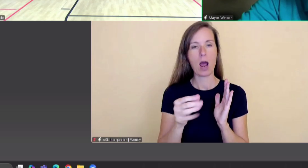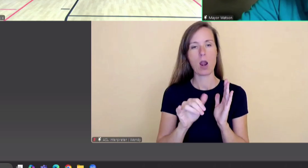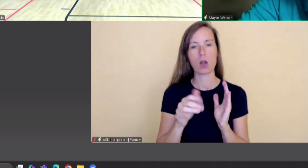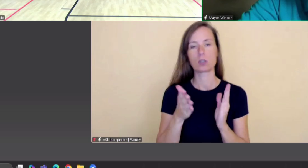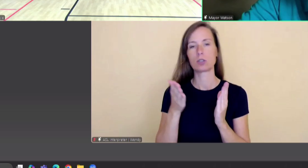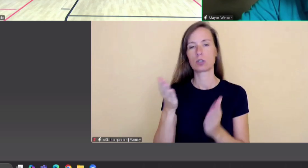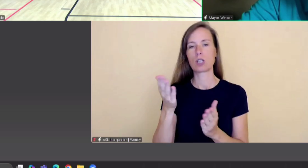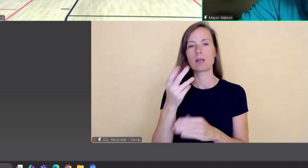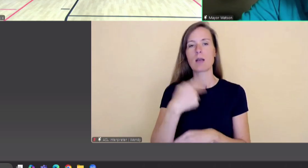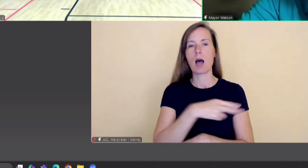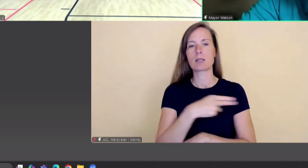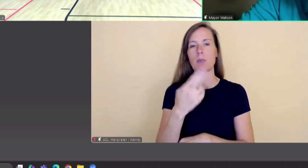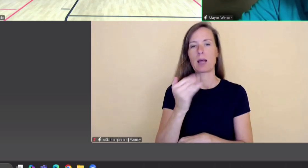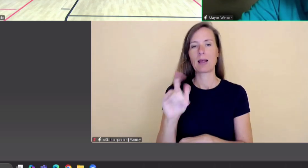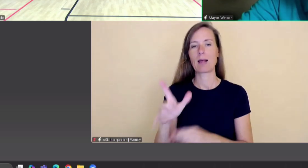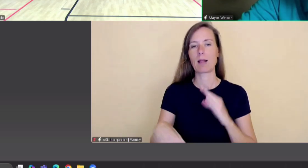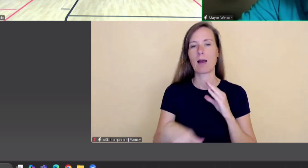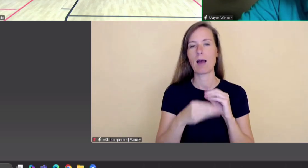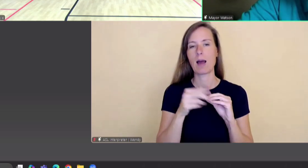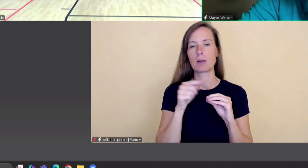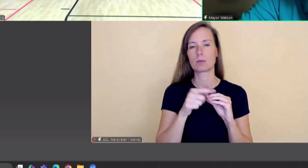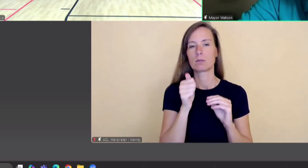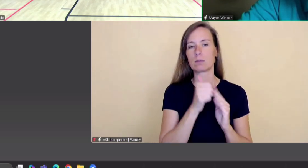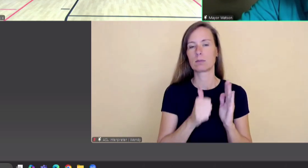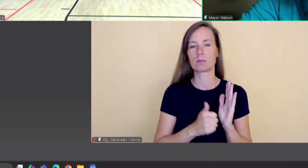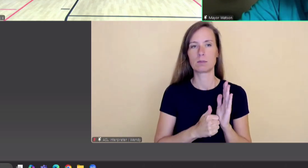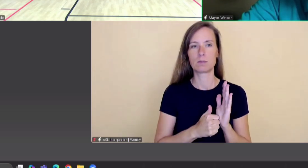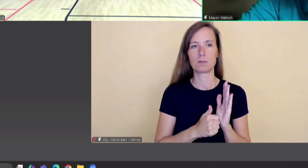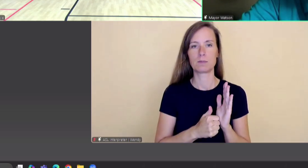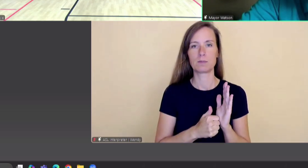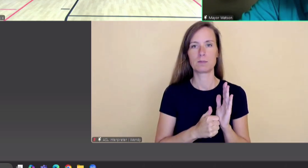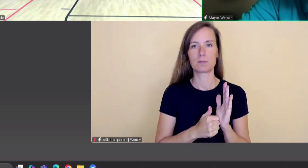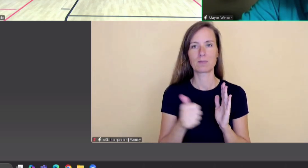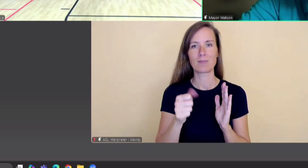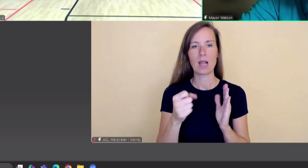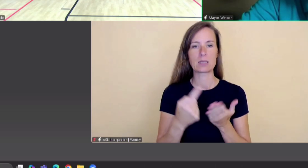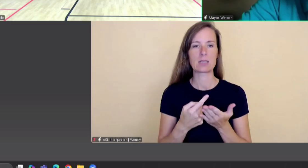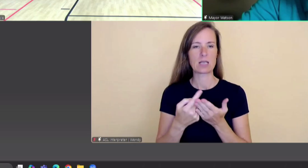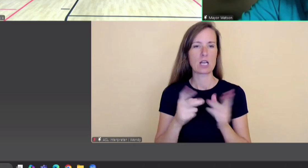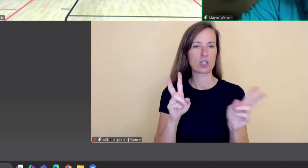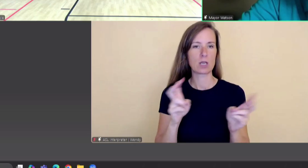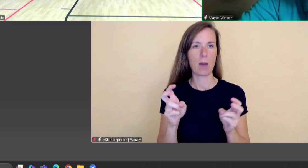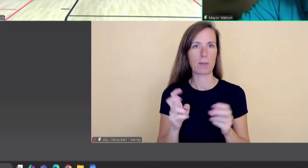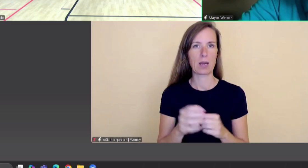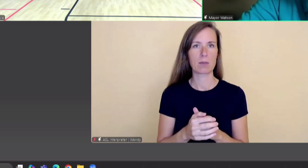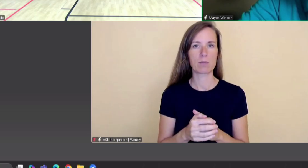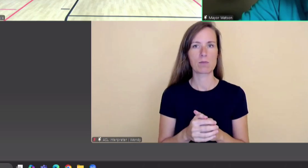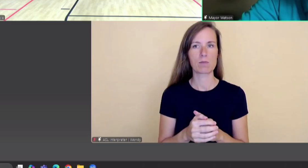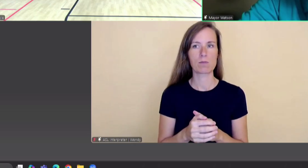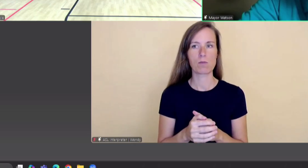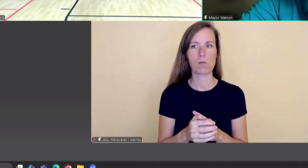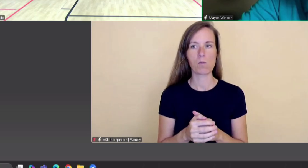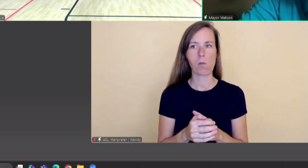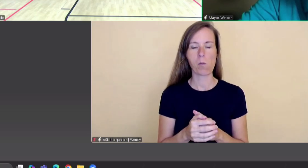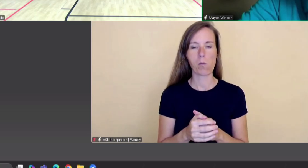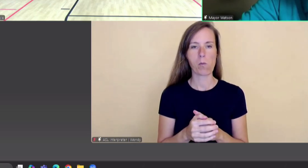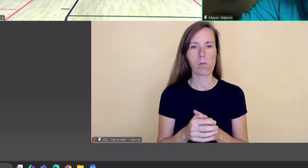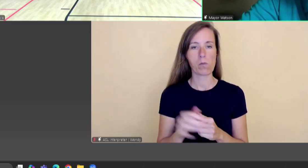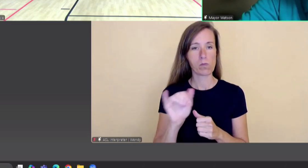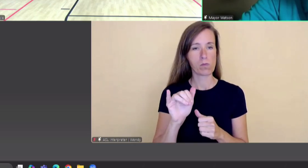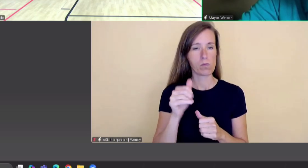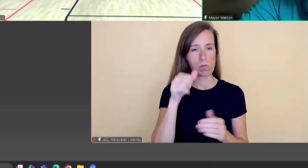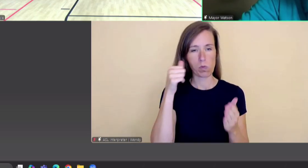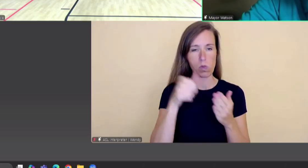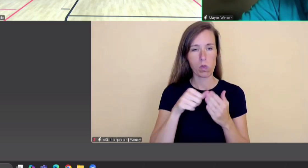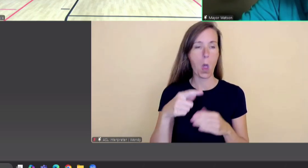be on there as well, at least as a discussion topic. I will also remind everyone that